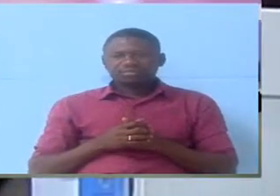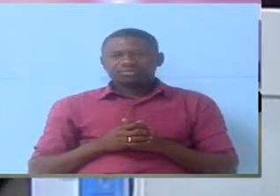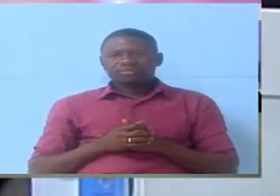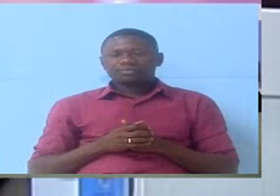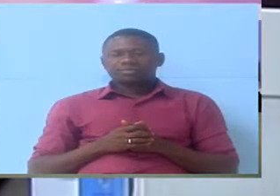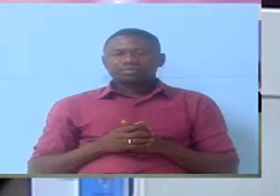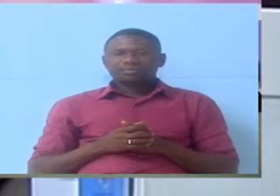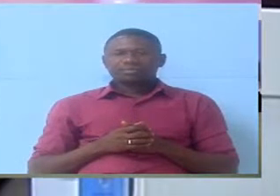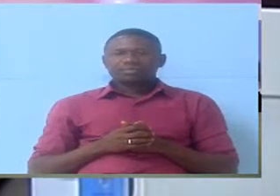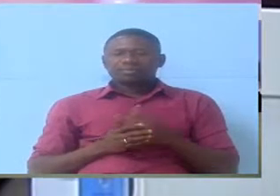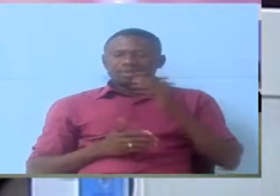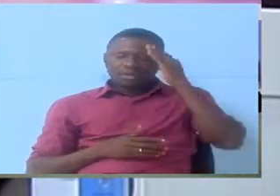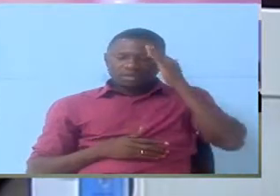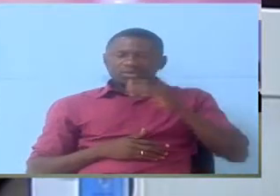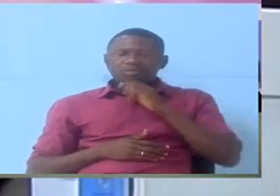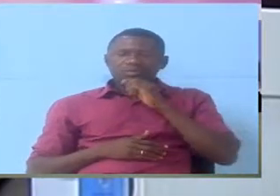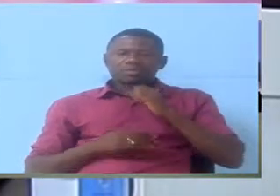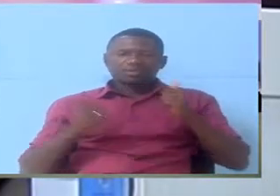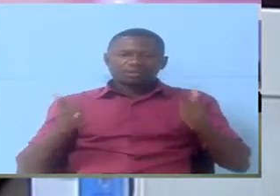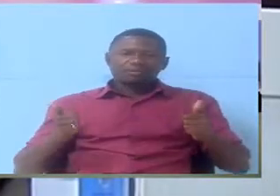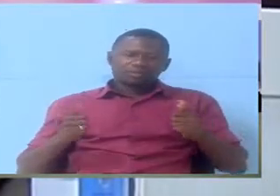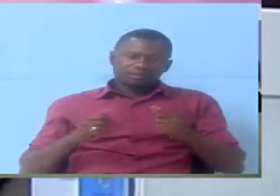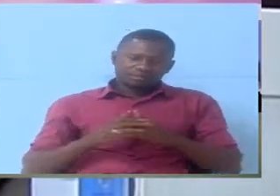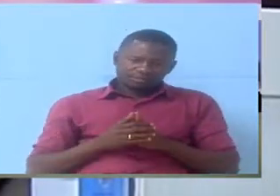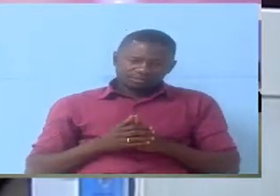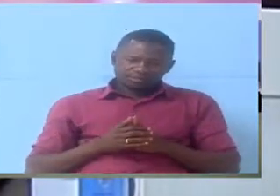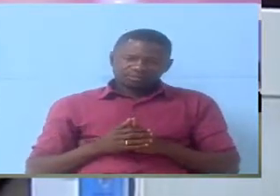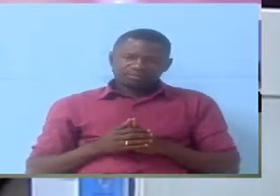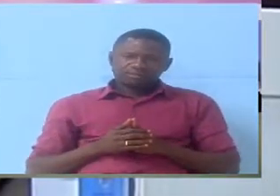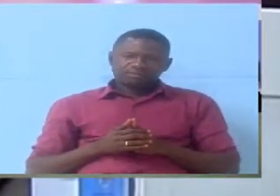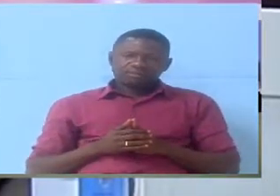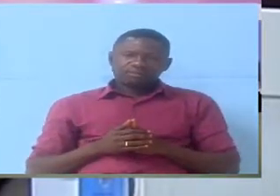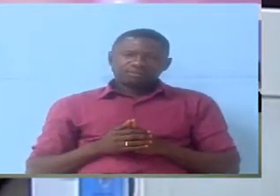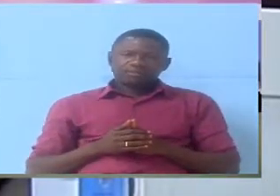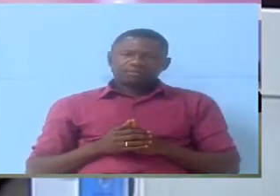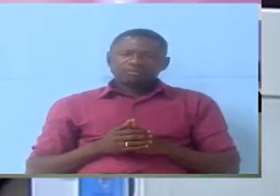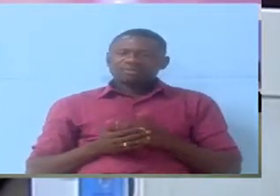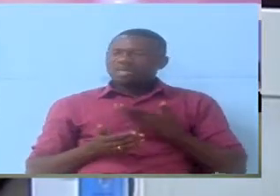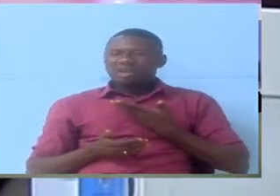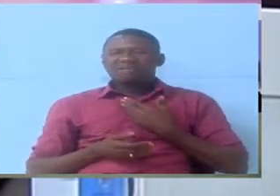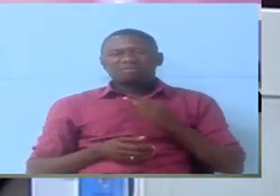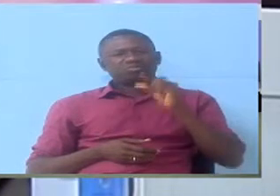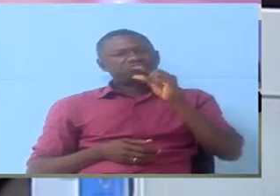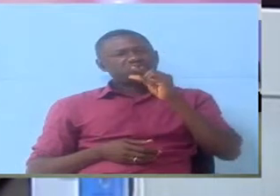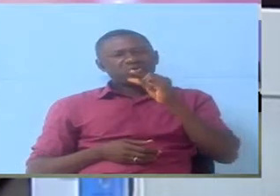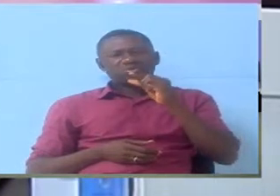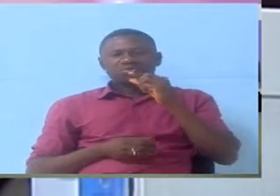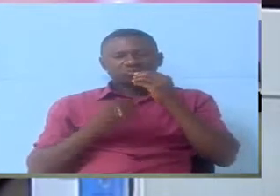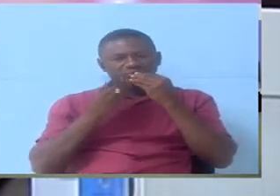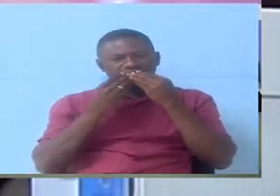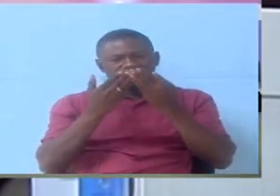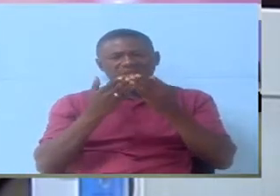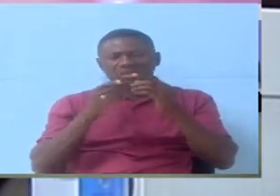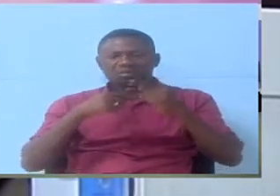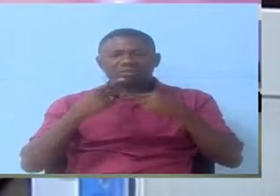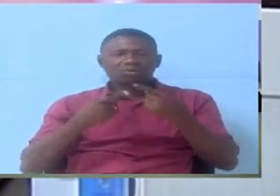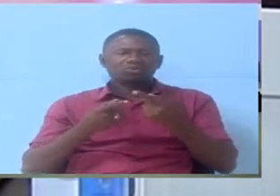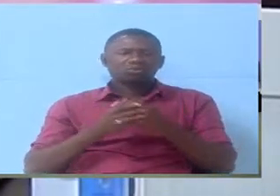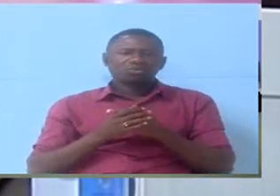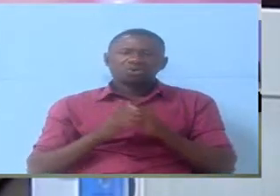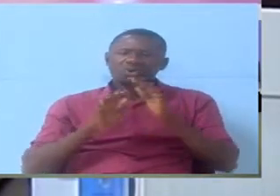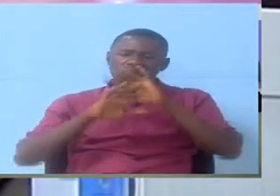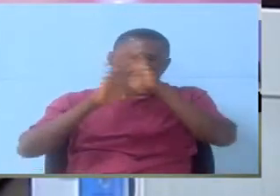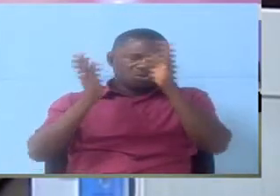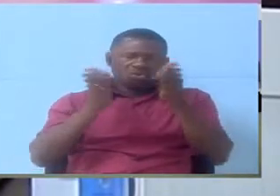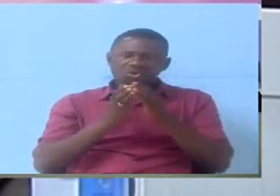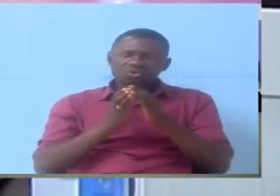Thank you, Mr. Chairman. Inumbara, Mr. Chairman. In fact, I have very little to say. Membe mbula dango do yata ba kembe memfola. All that I